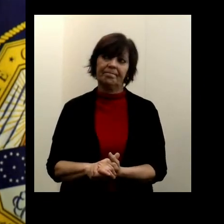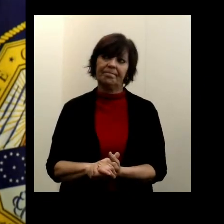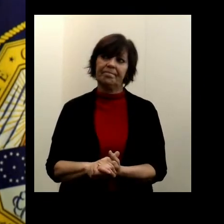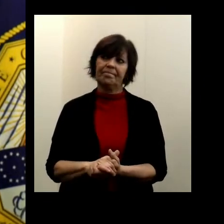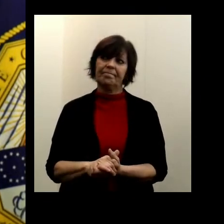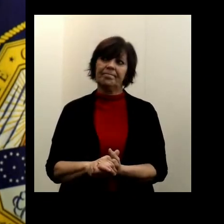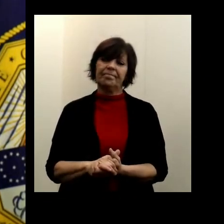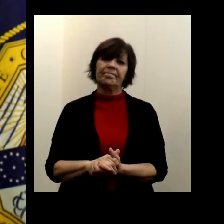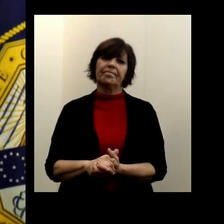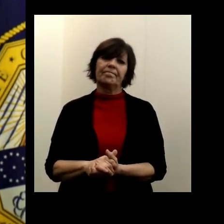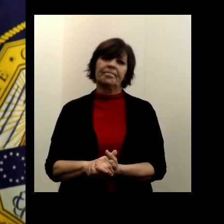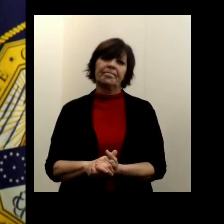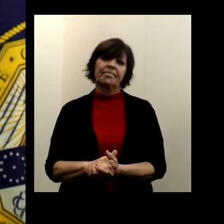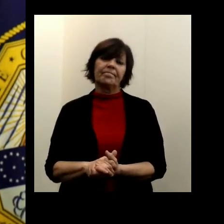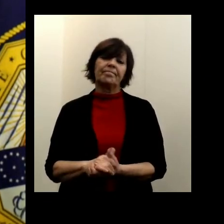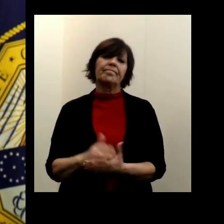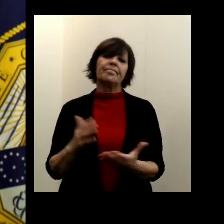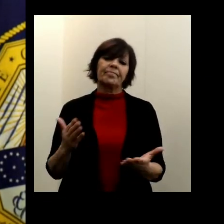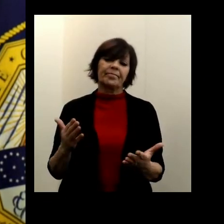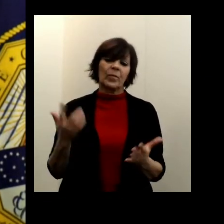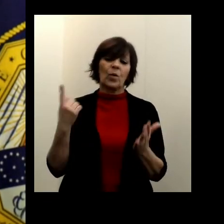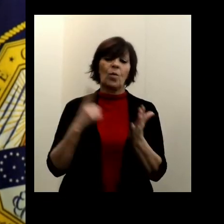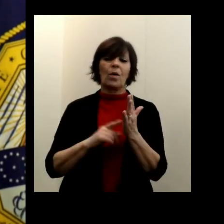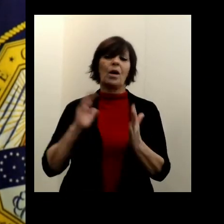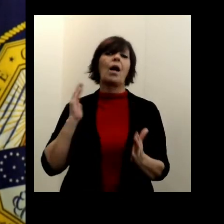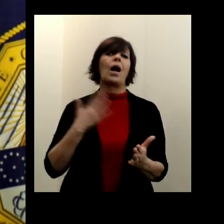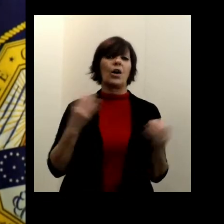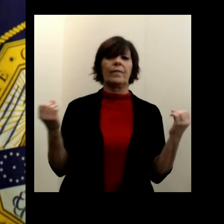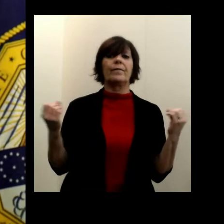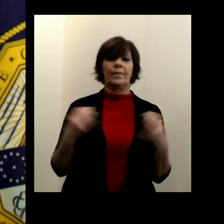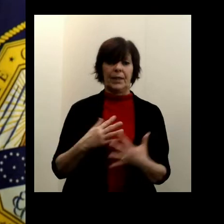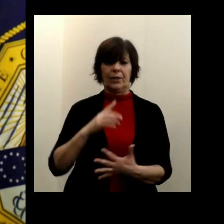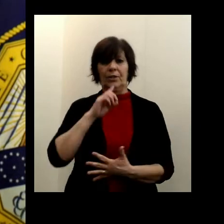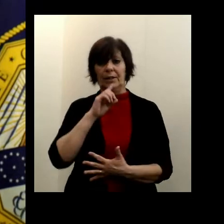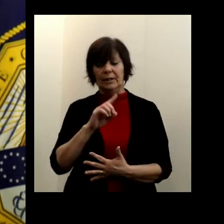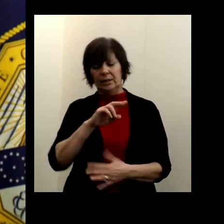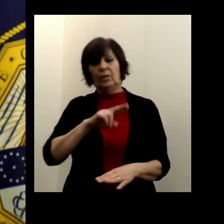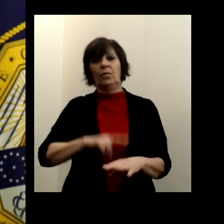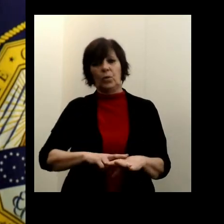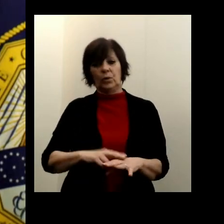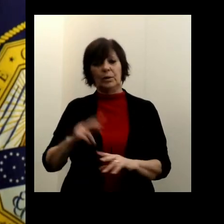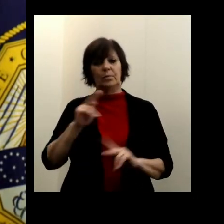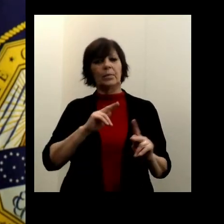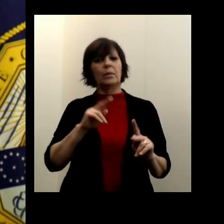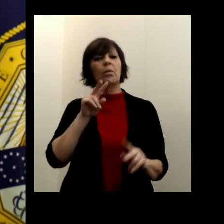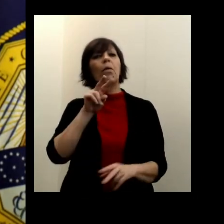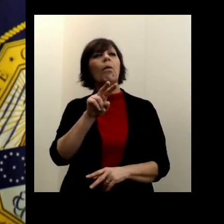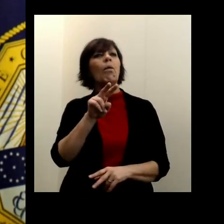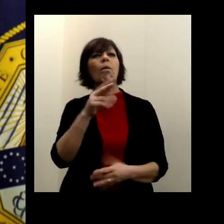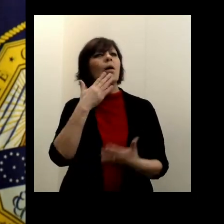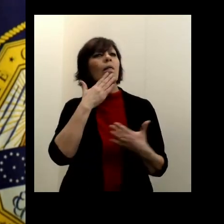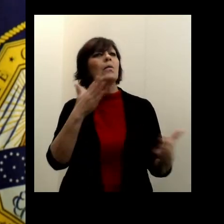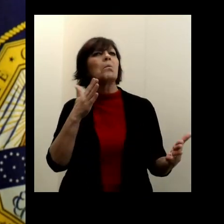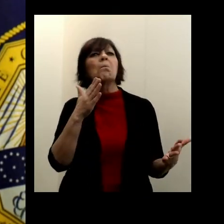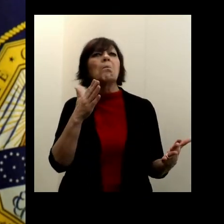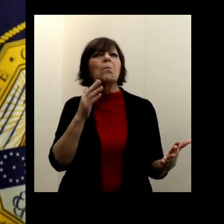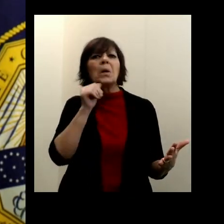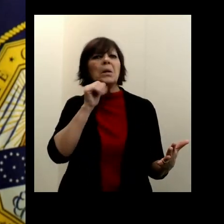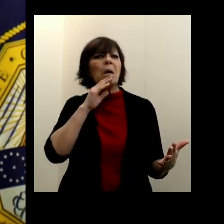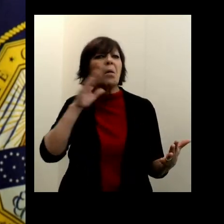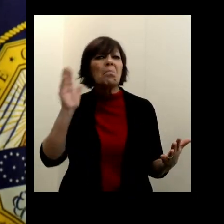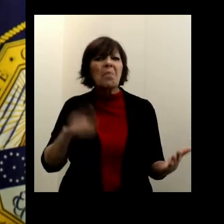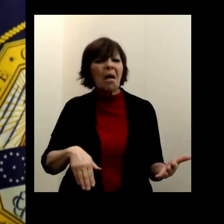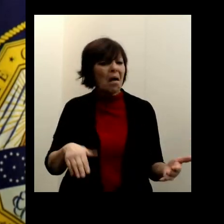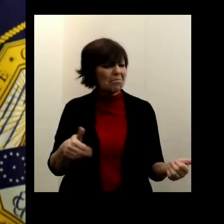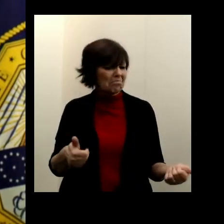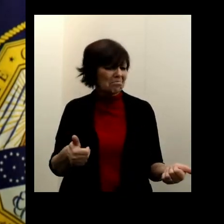speak, their family. So what our fear is, of course, is as people look and say, well, we got through Thanksgiving,